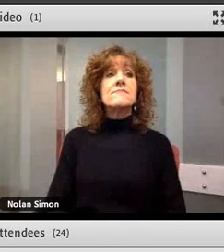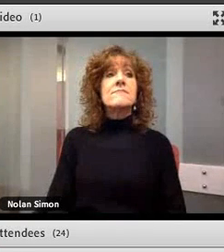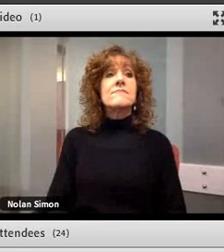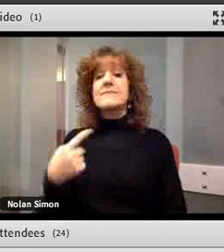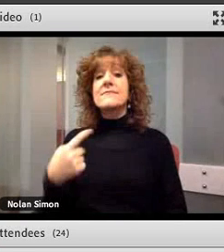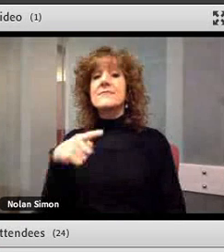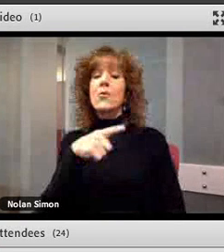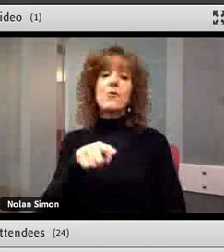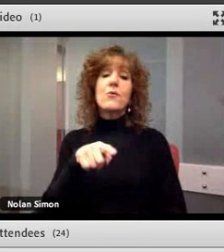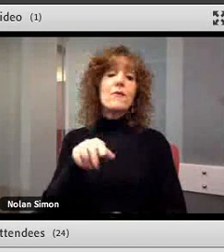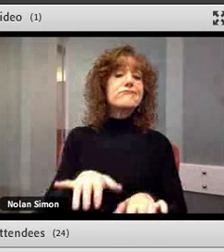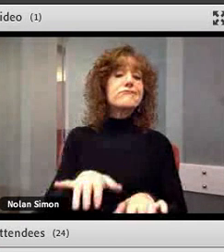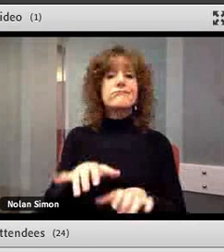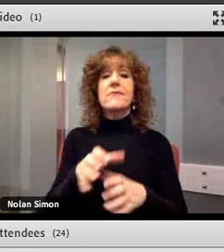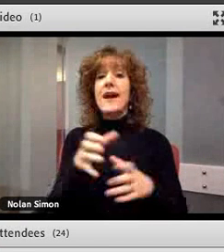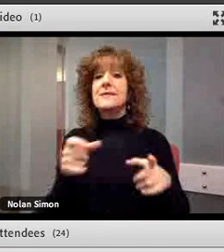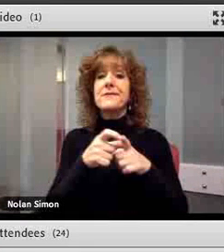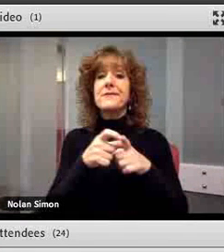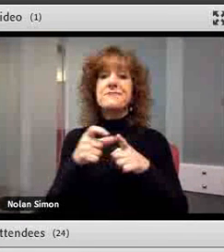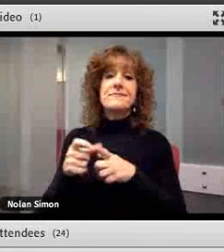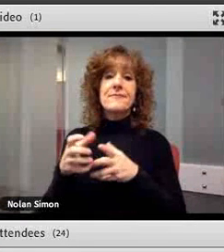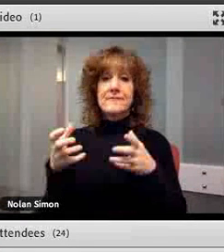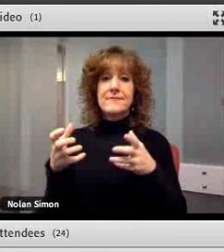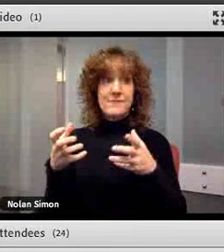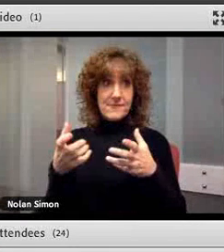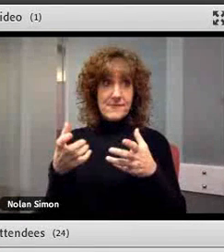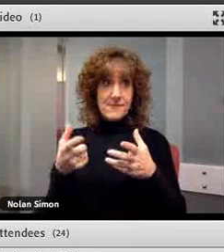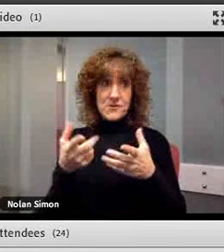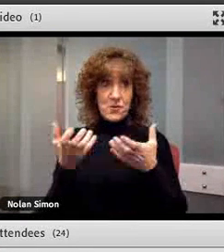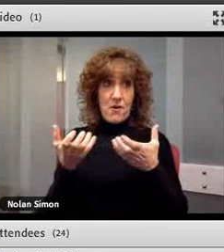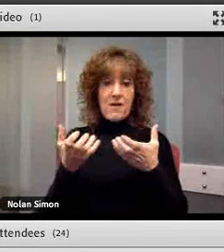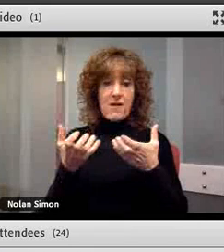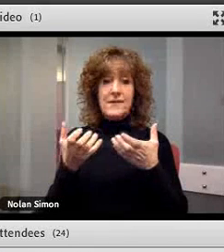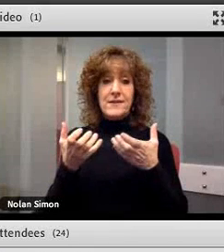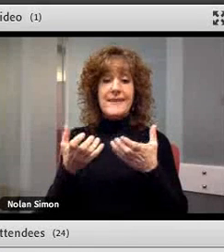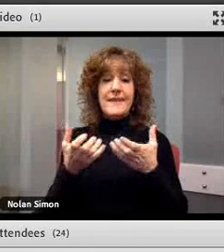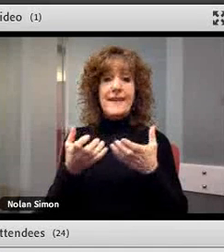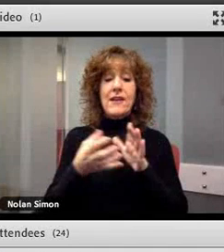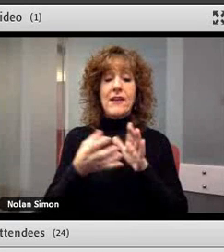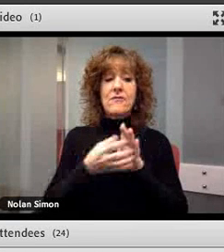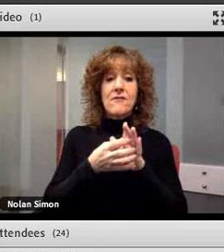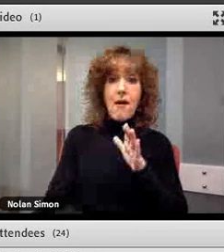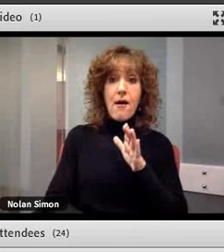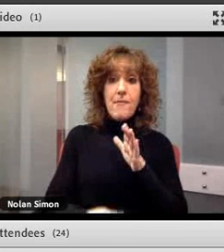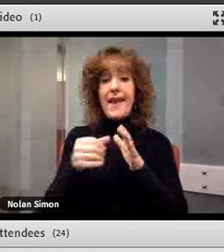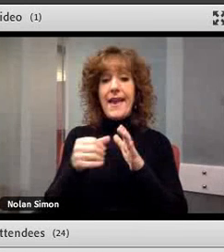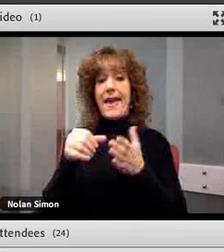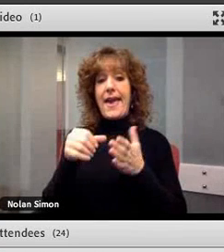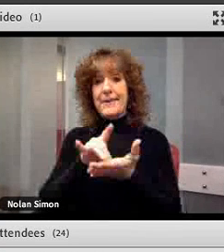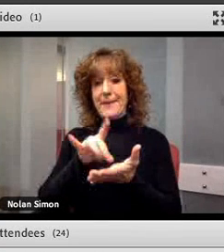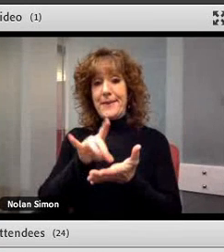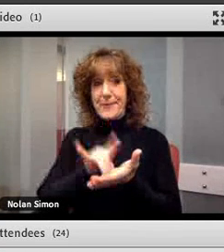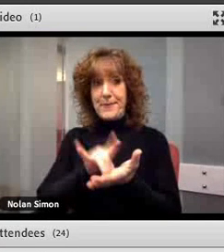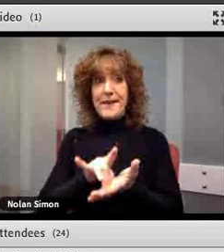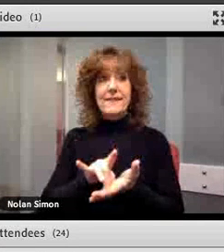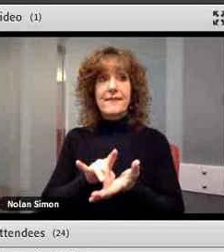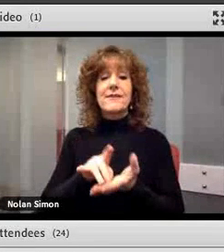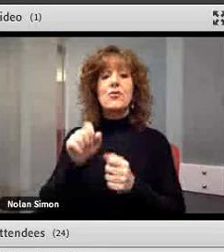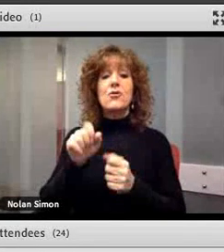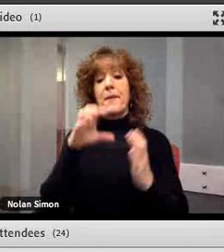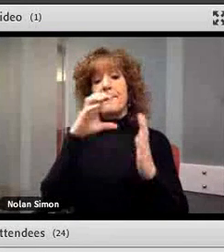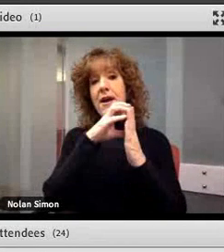So you can put in as much text as you want. And remember, you can copy and paste. So you could take,